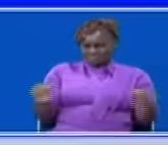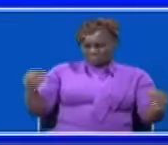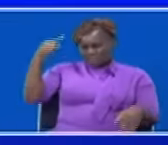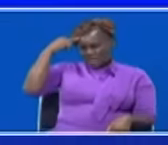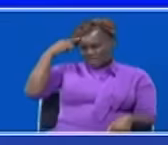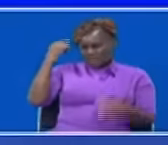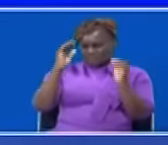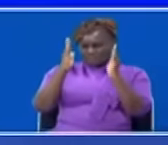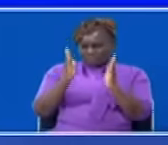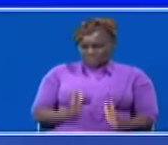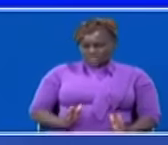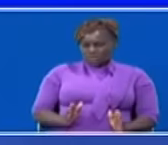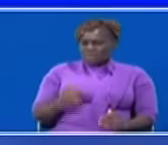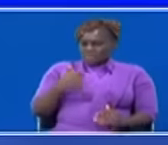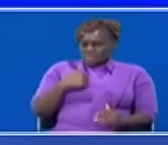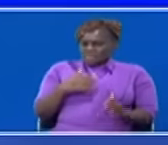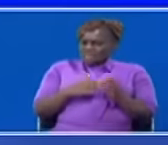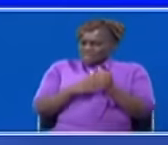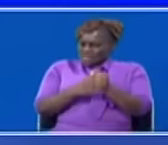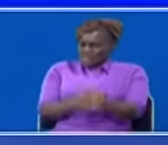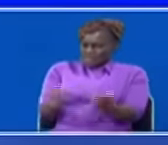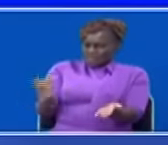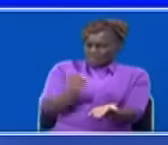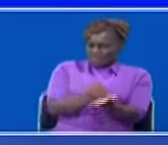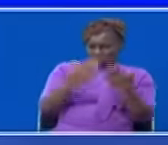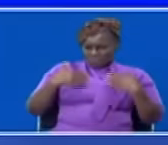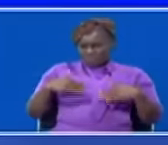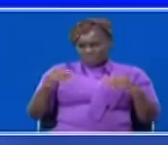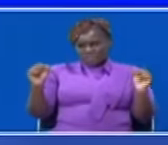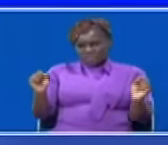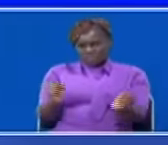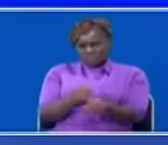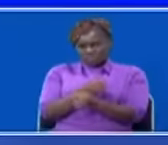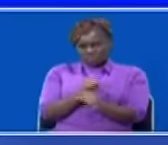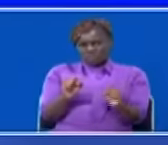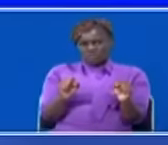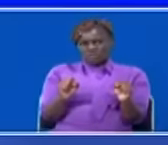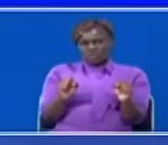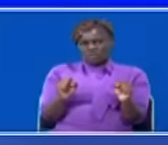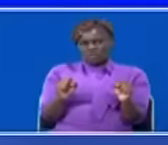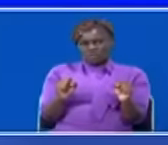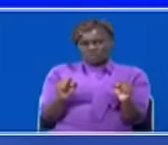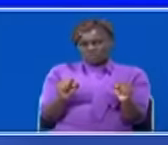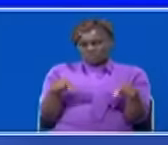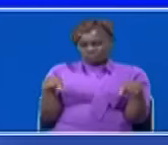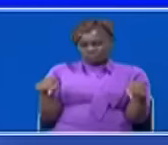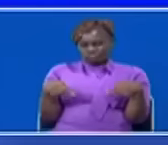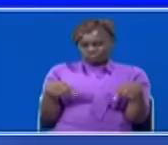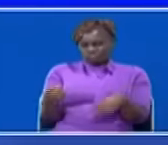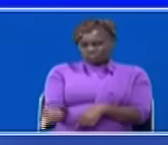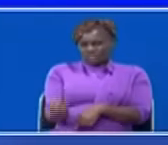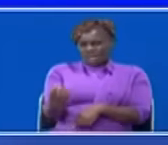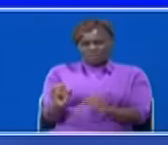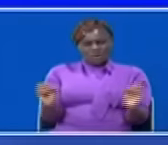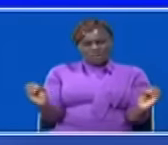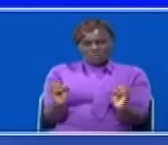I'm a leader duly elected by the people. I cannot be intimidated, I cannot be cowed, I cannot be boxed